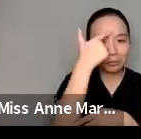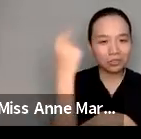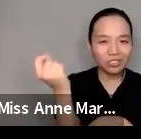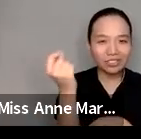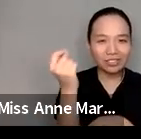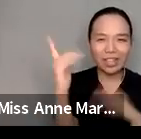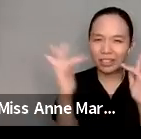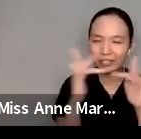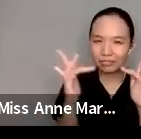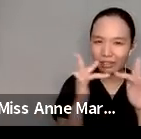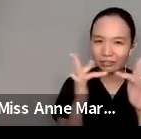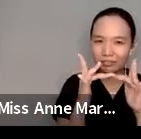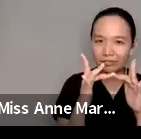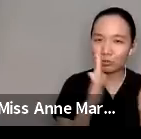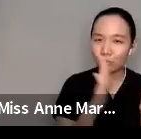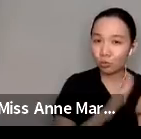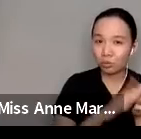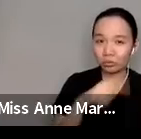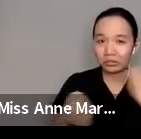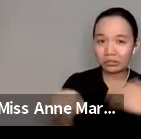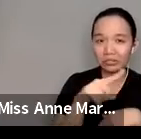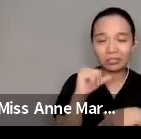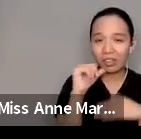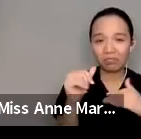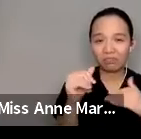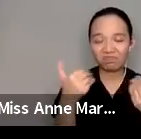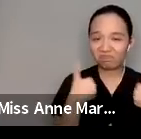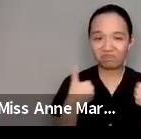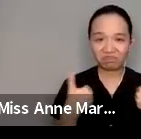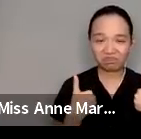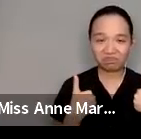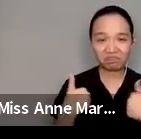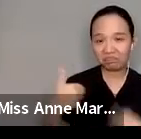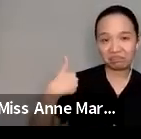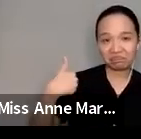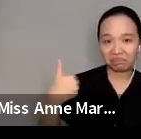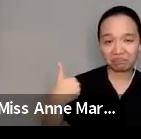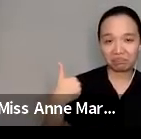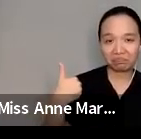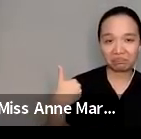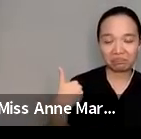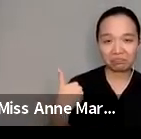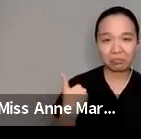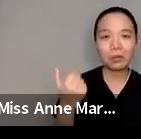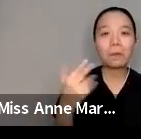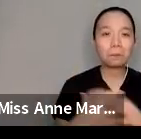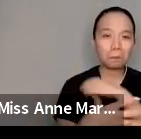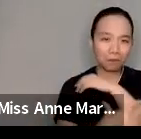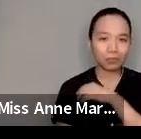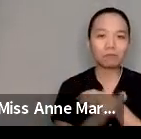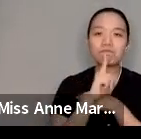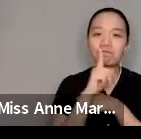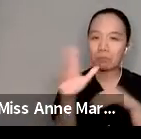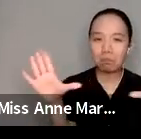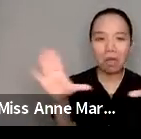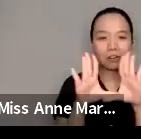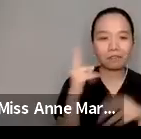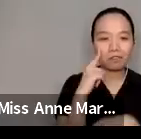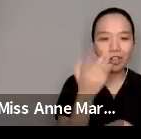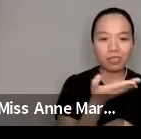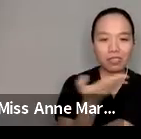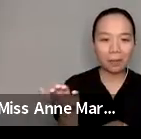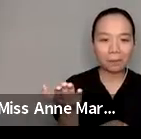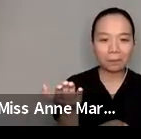internet network in their school didn't exist yet. Not to mention that poverty was still a barrier for them to